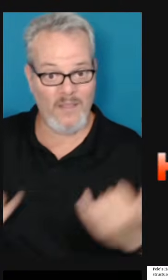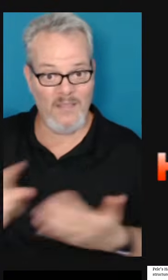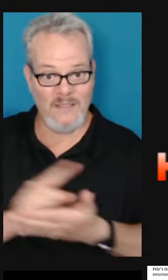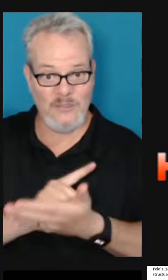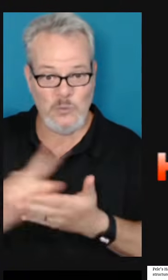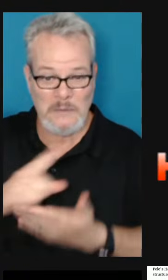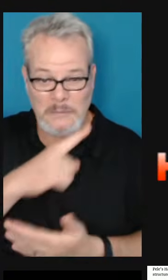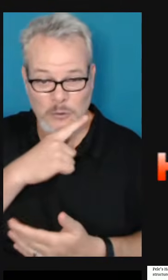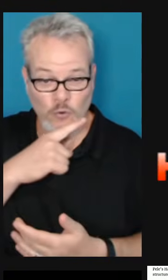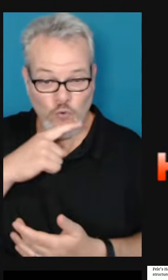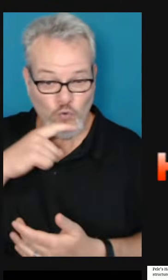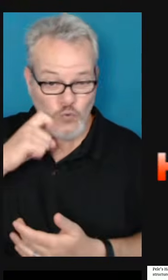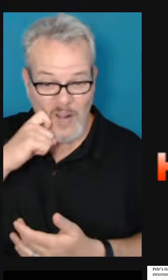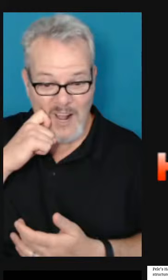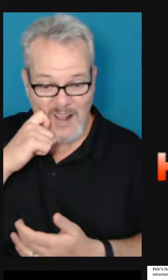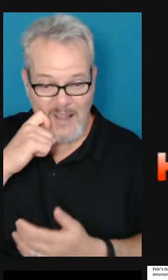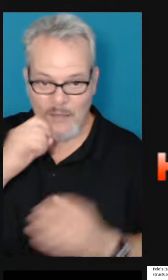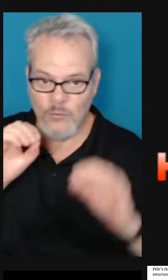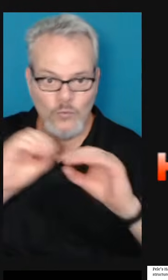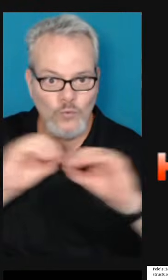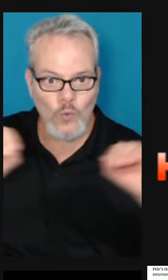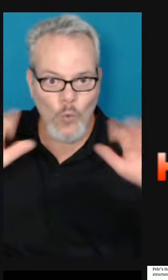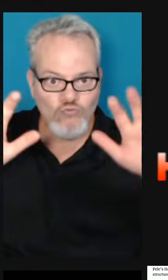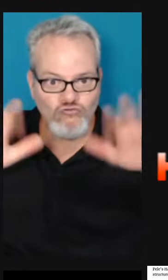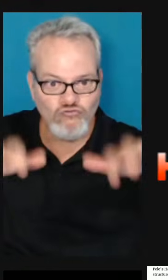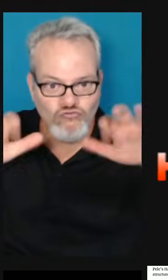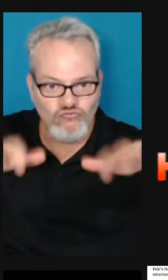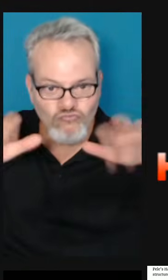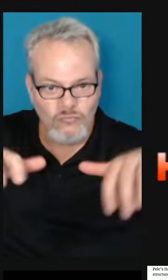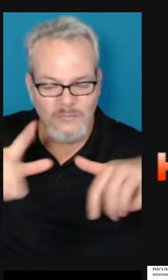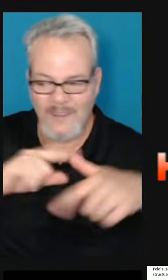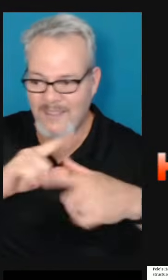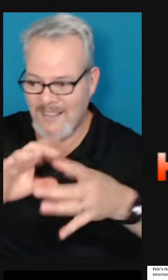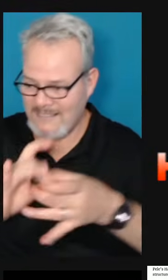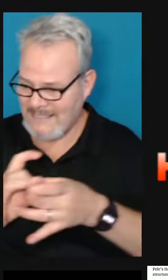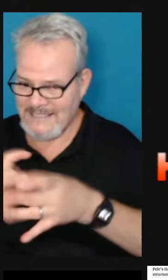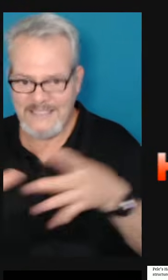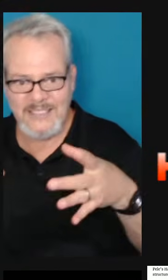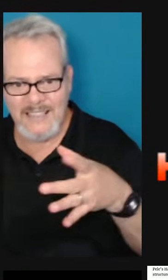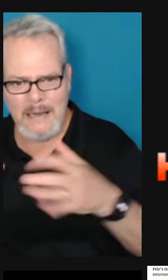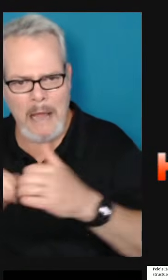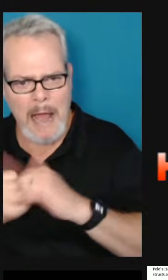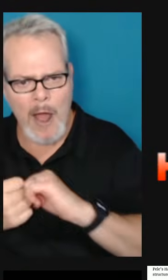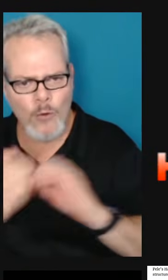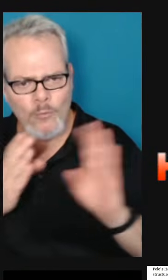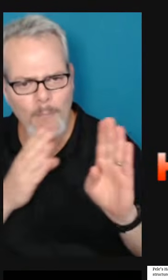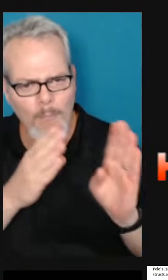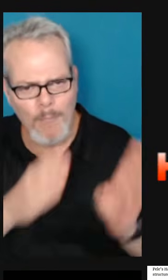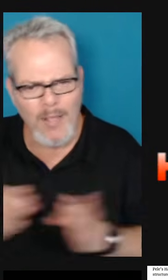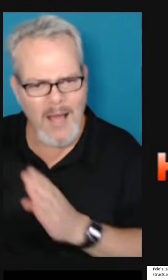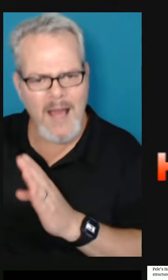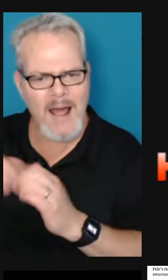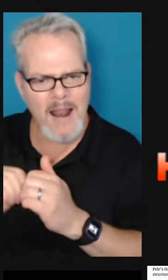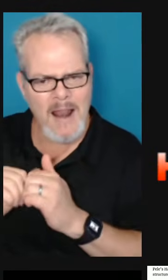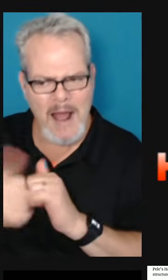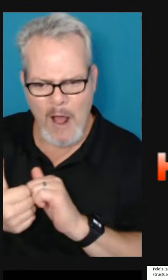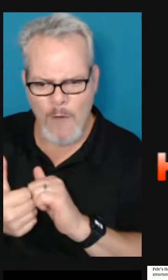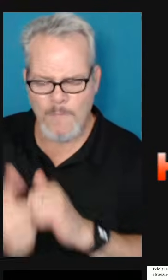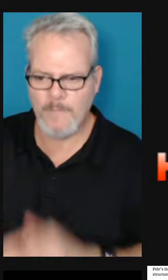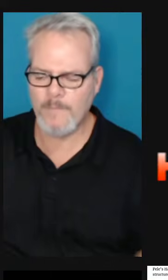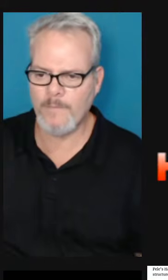but no more water is falling in the tank. You can disconnect it, and how do you plan for that in the months moving forward?